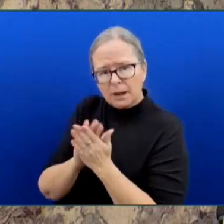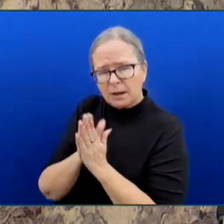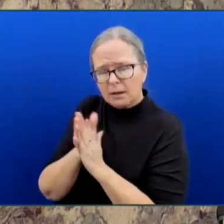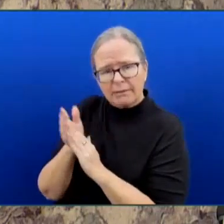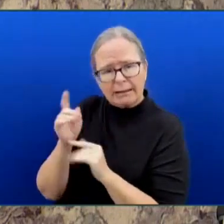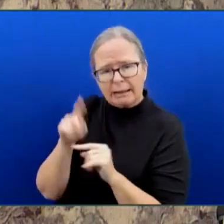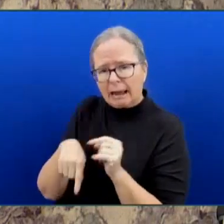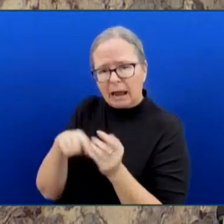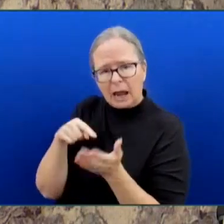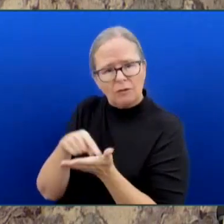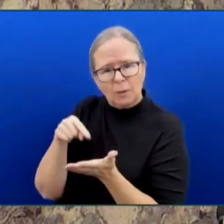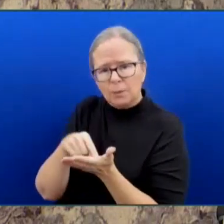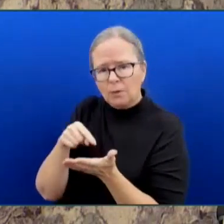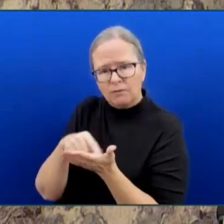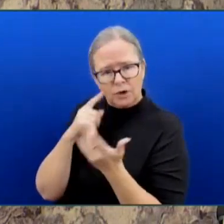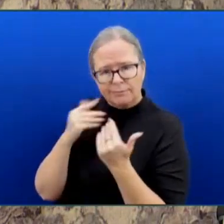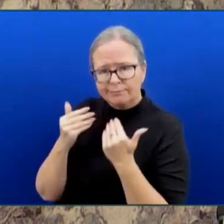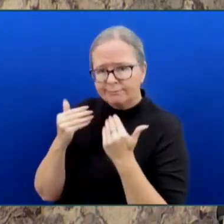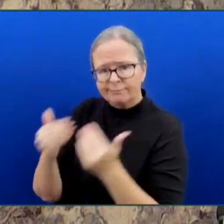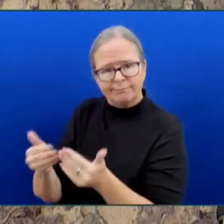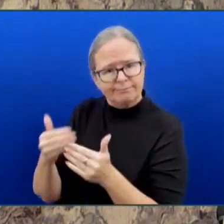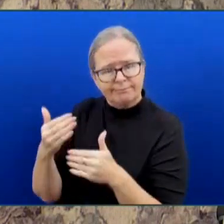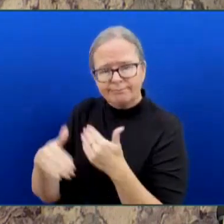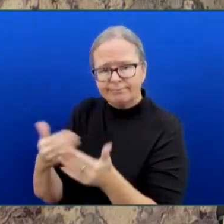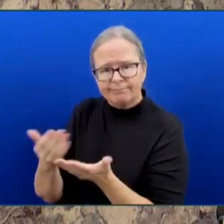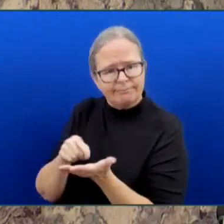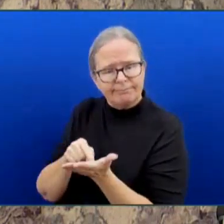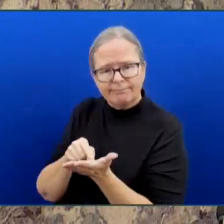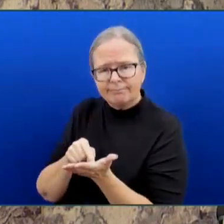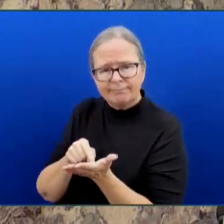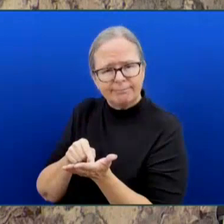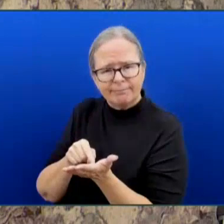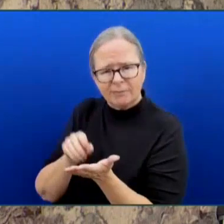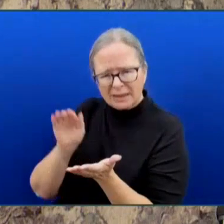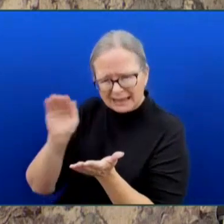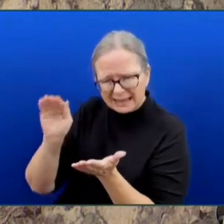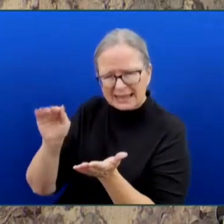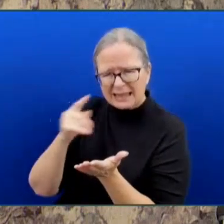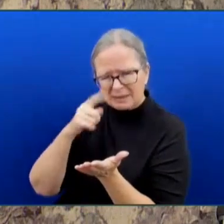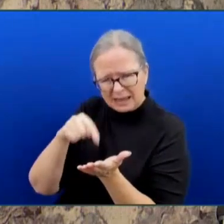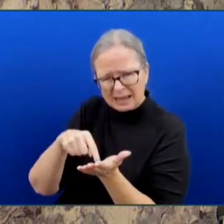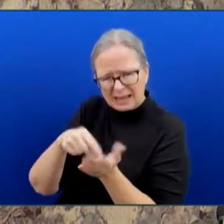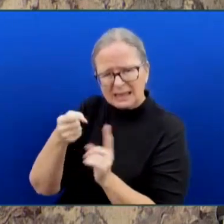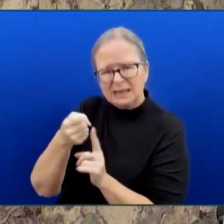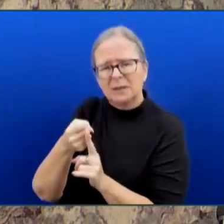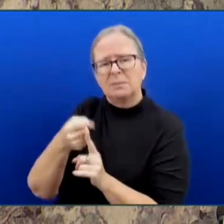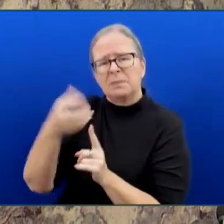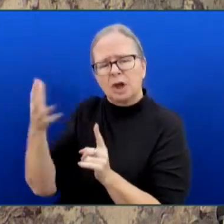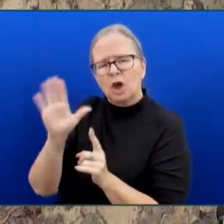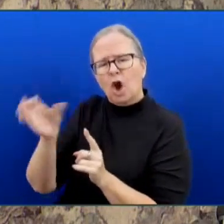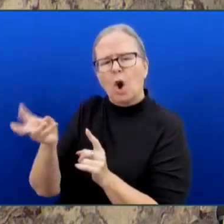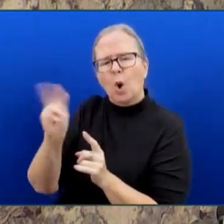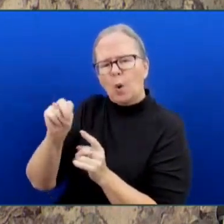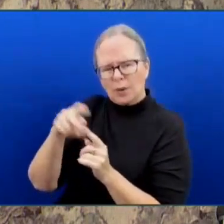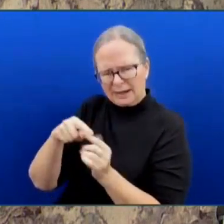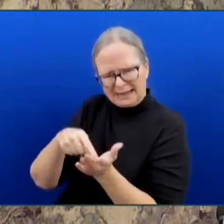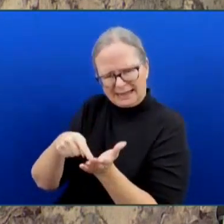minister to explain her own memo, can the minister explain her own words about making most projects uneconomic?